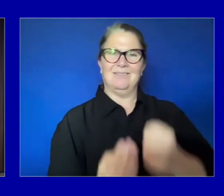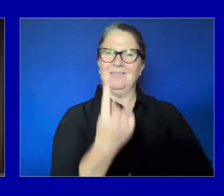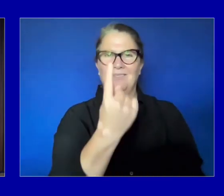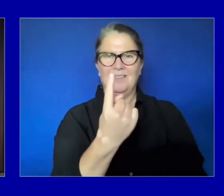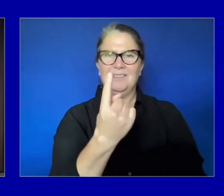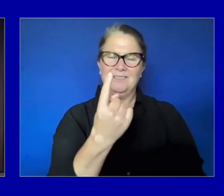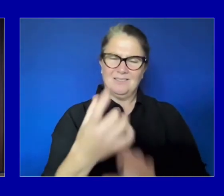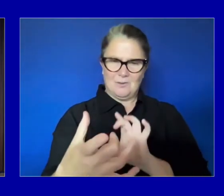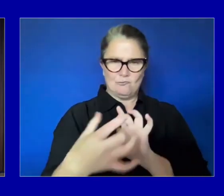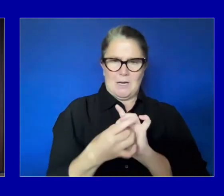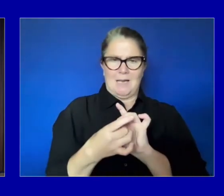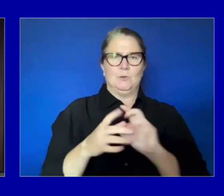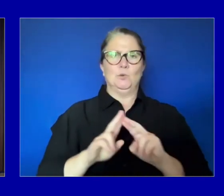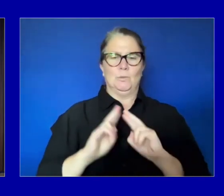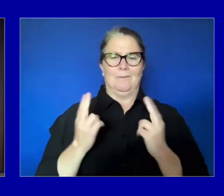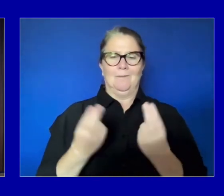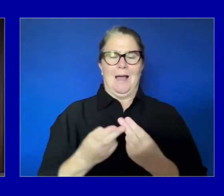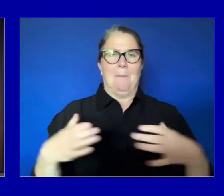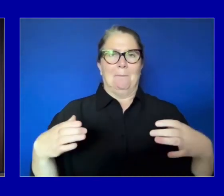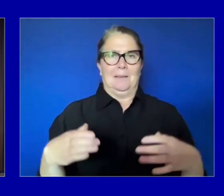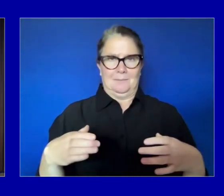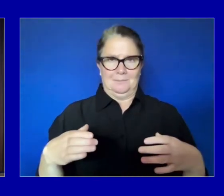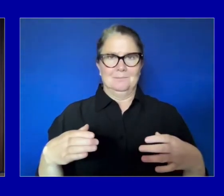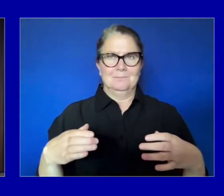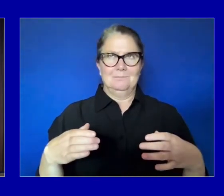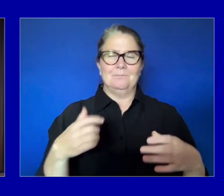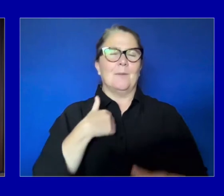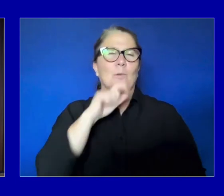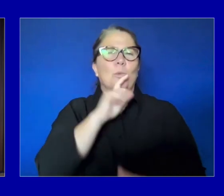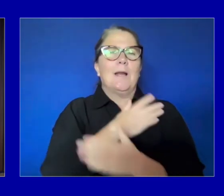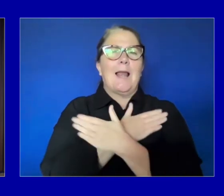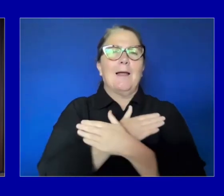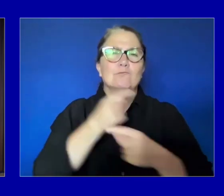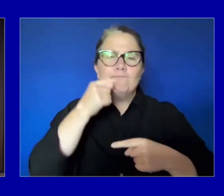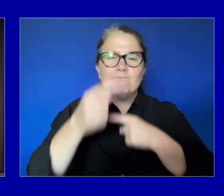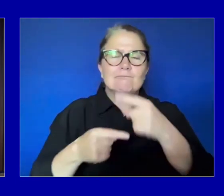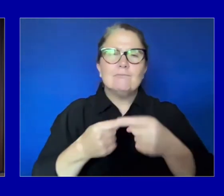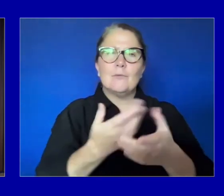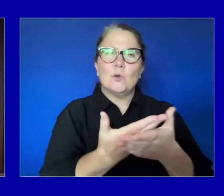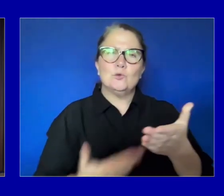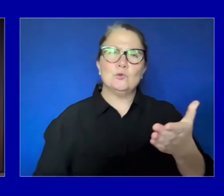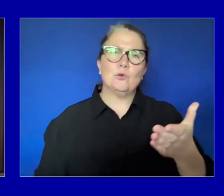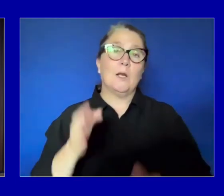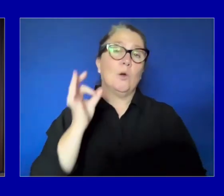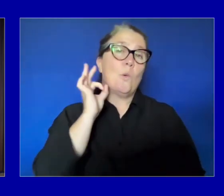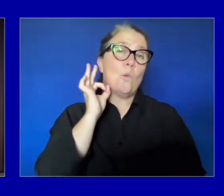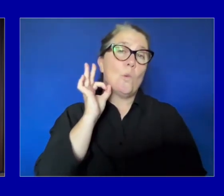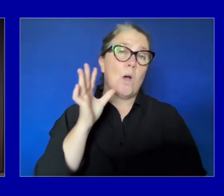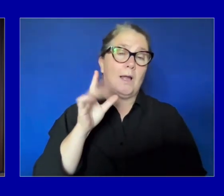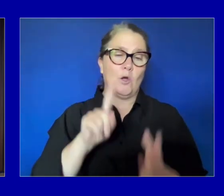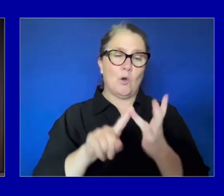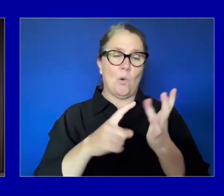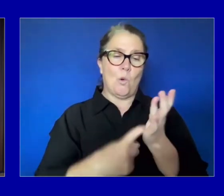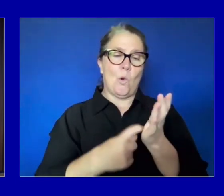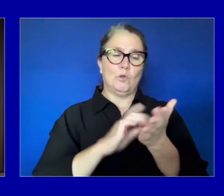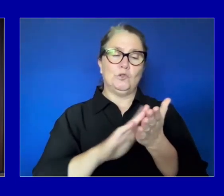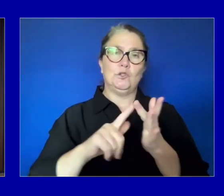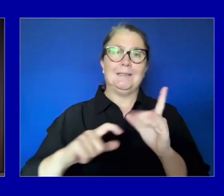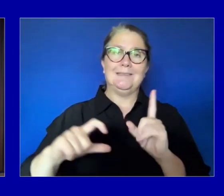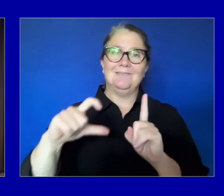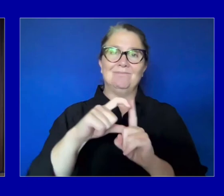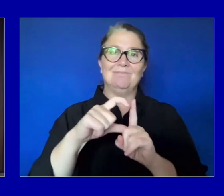to tell you the story about the white orchid that lovers used to pick for each other. Um, but I